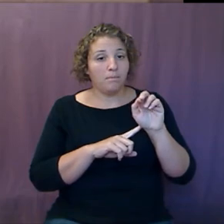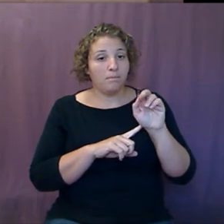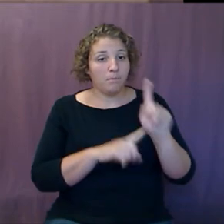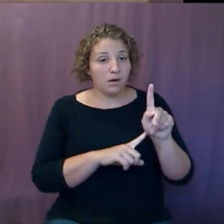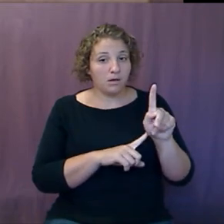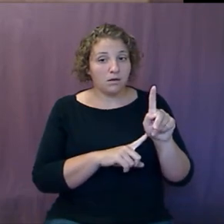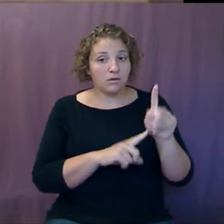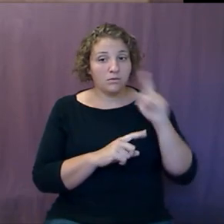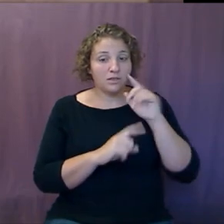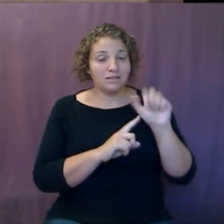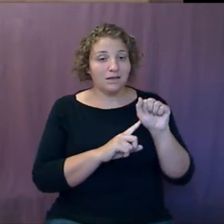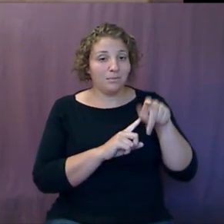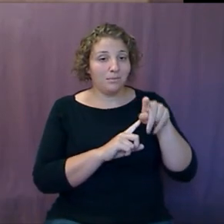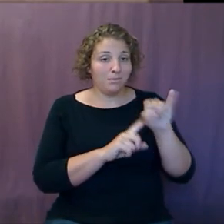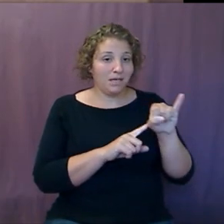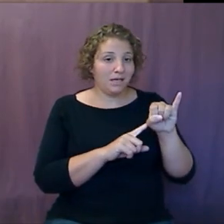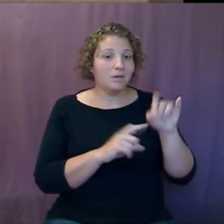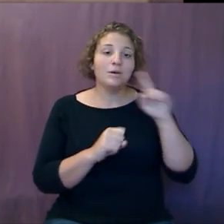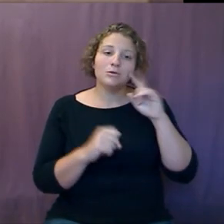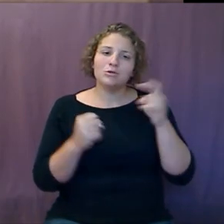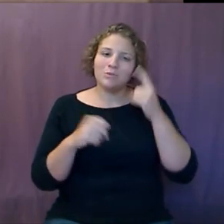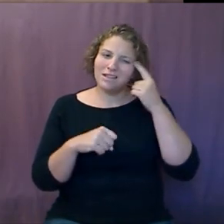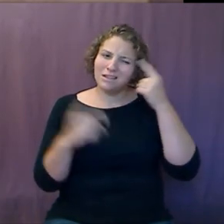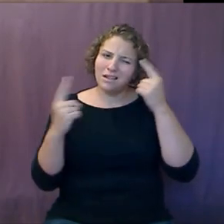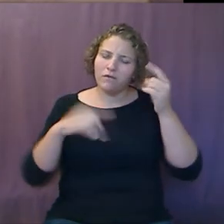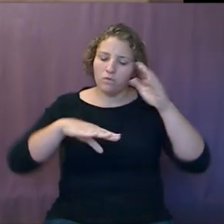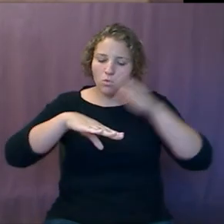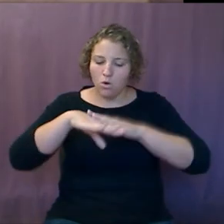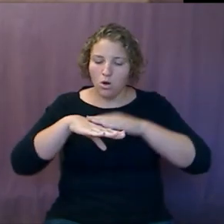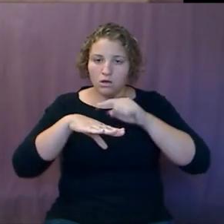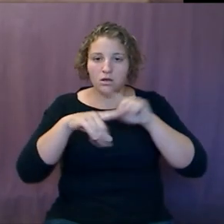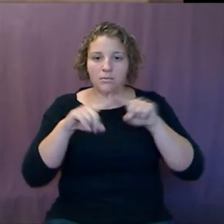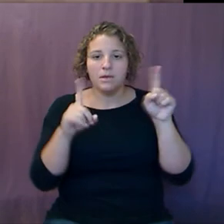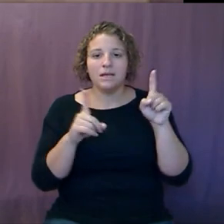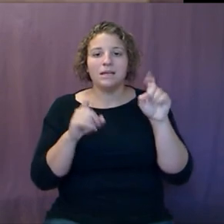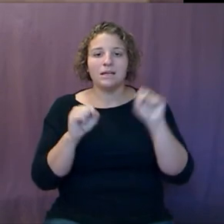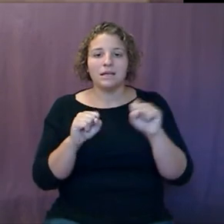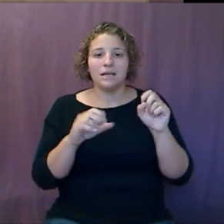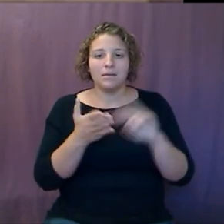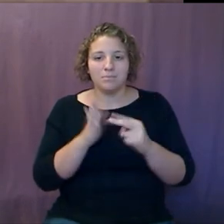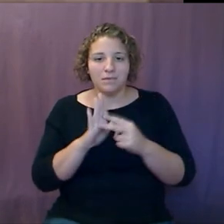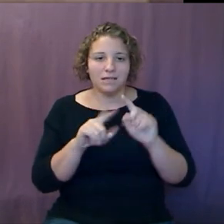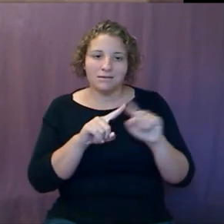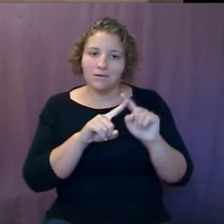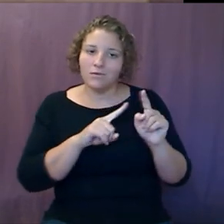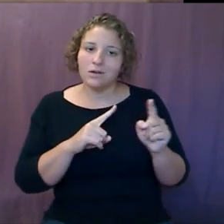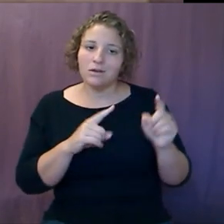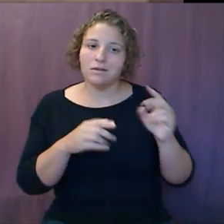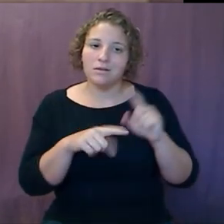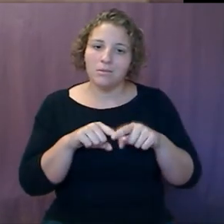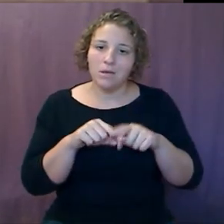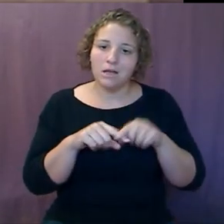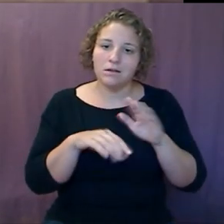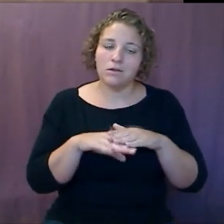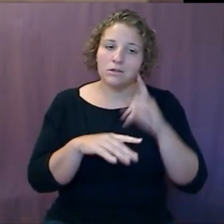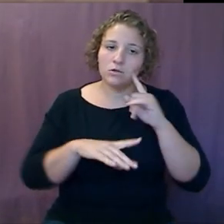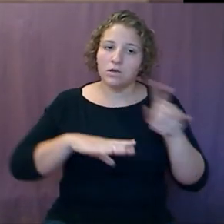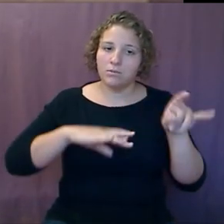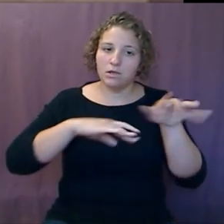however a P has several different definitions of a place in a sense it can be noted or understood as resting upon